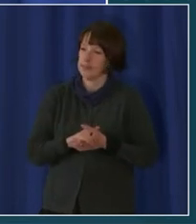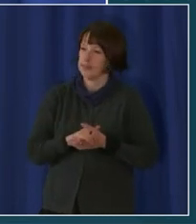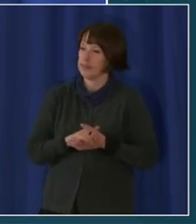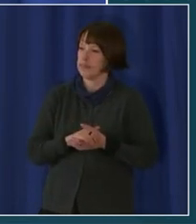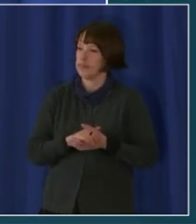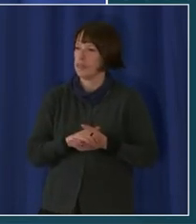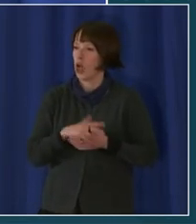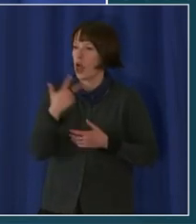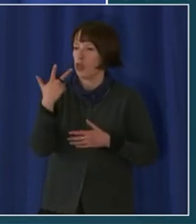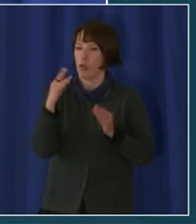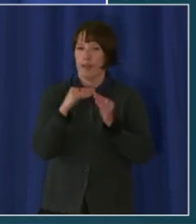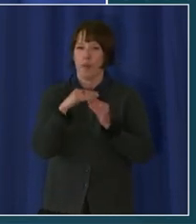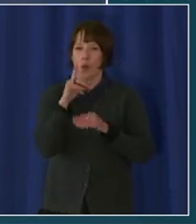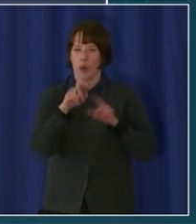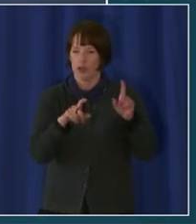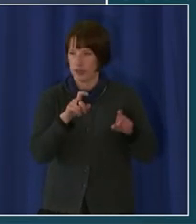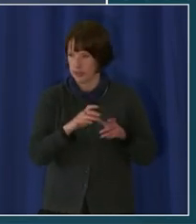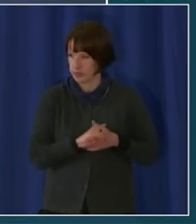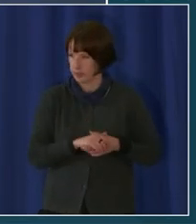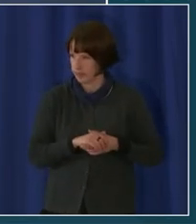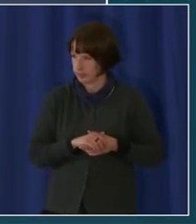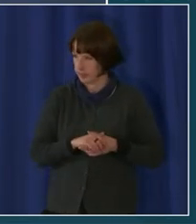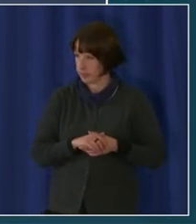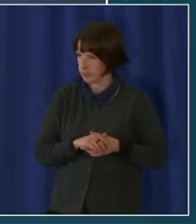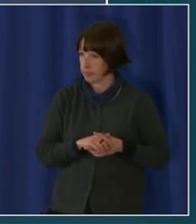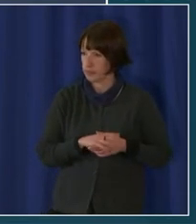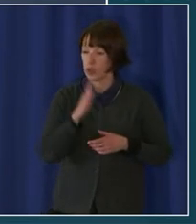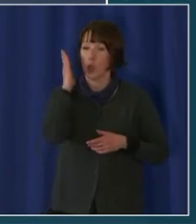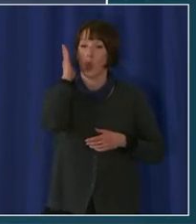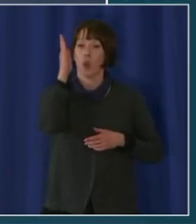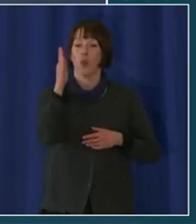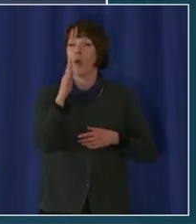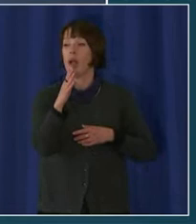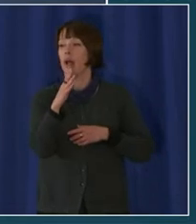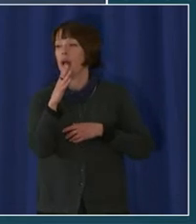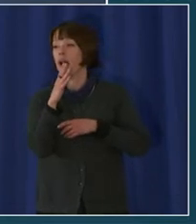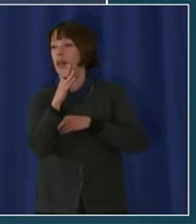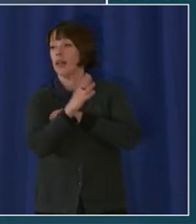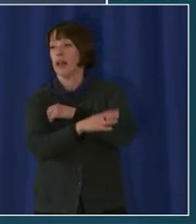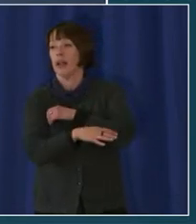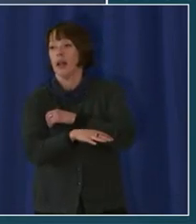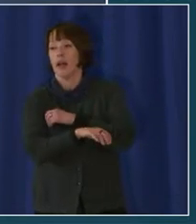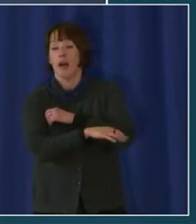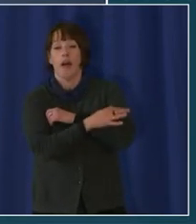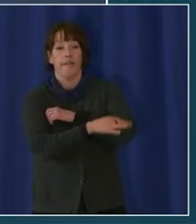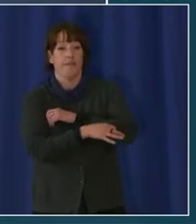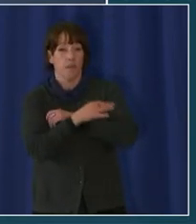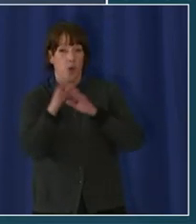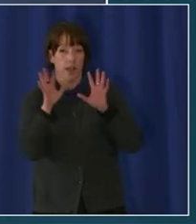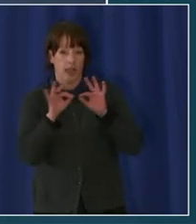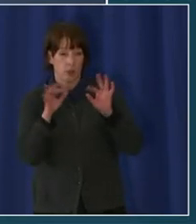We have about 3 more questions. So, will foreign languages be offered for middle or high school grades?